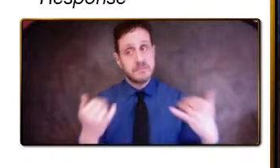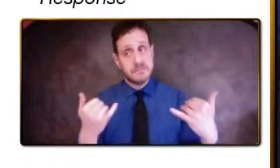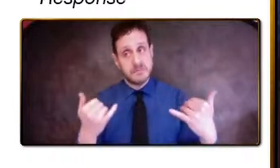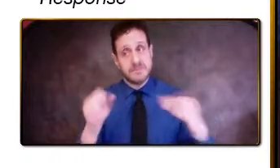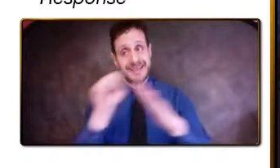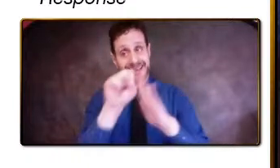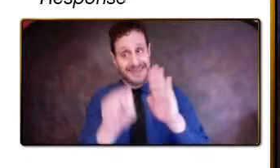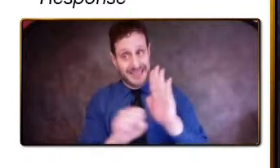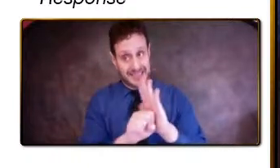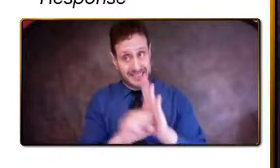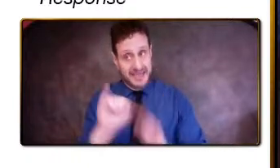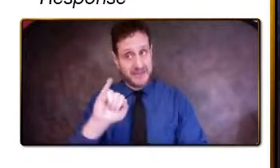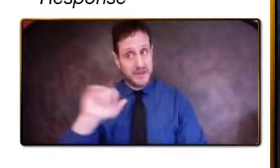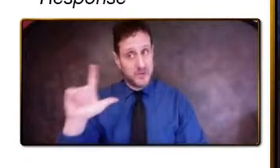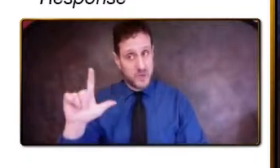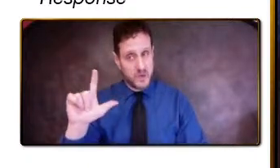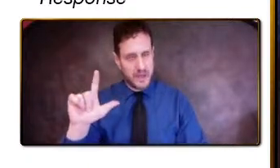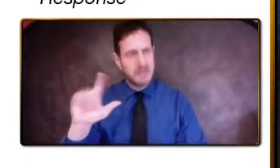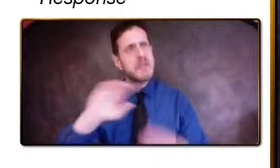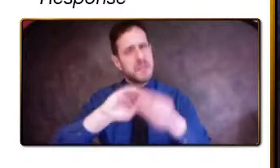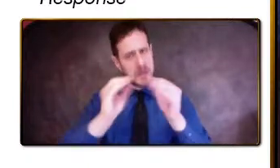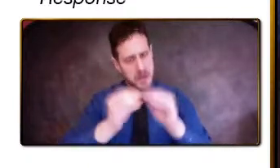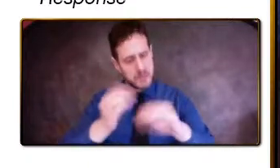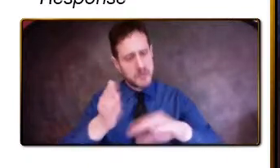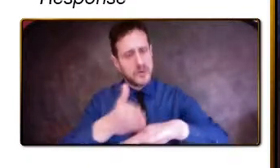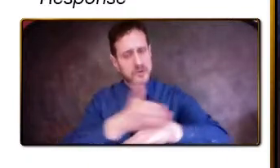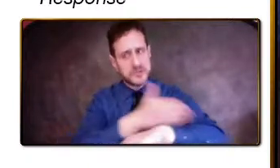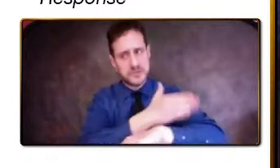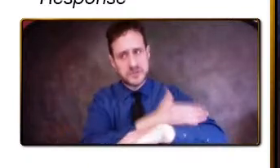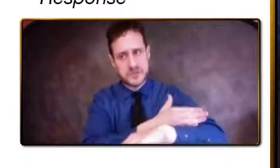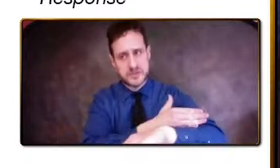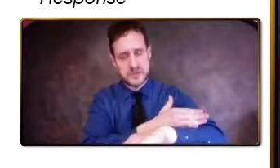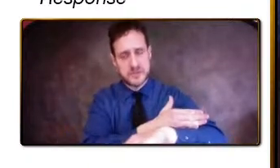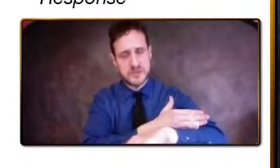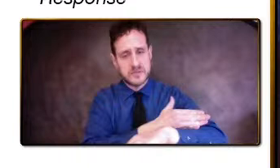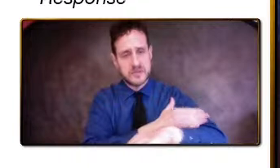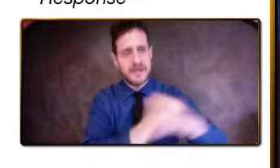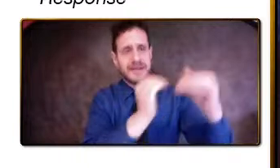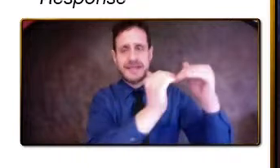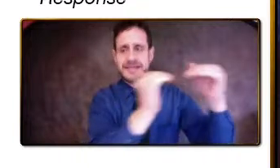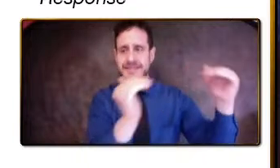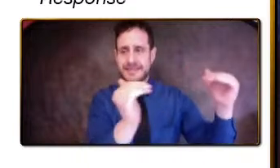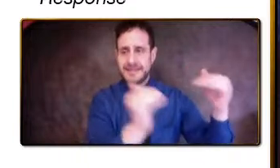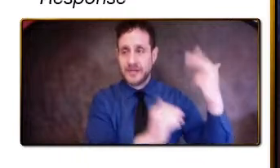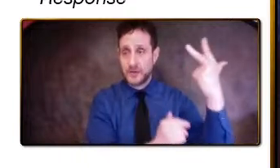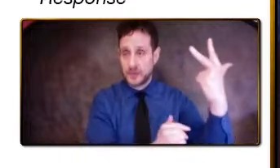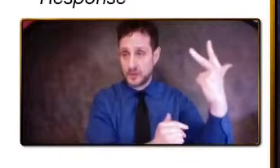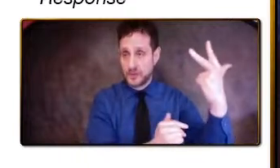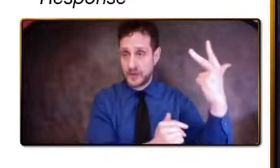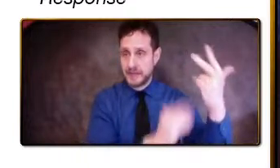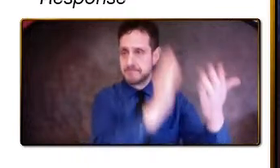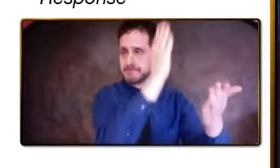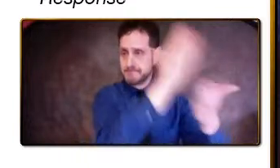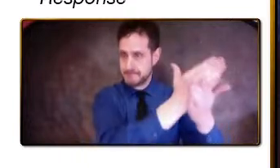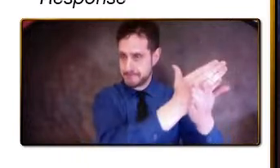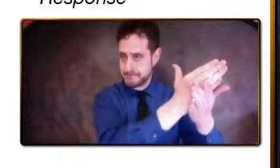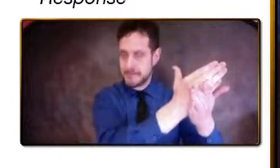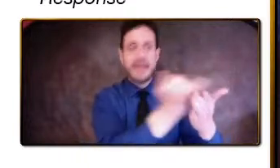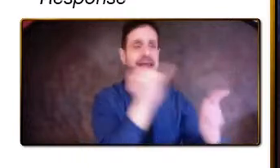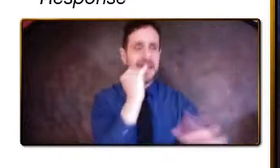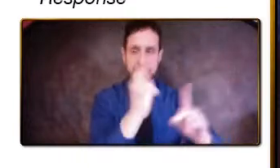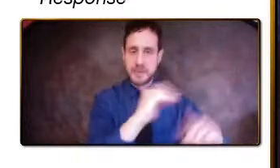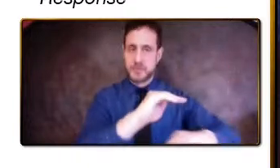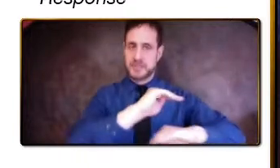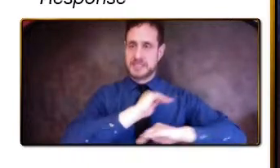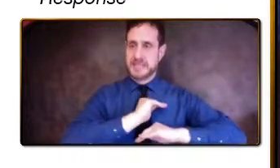because the numbers are going in the right direction, Tier 3 can be removed for anybody that meets the metrics at this